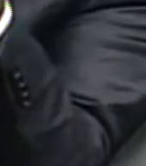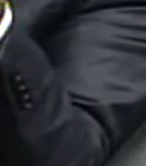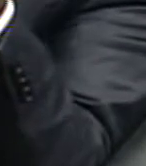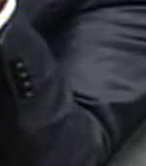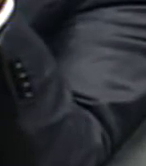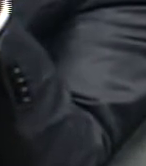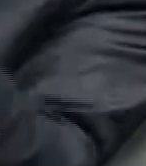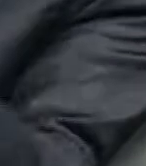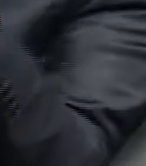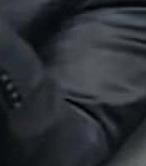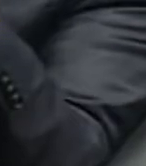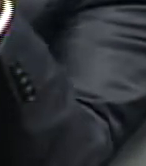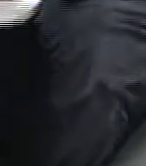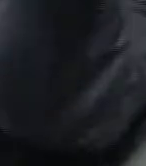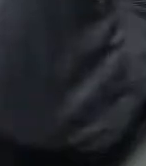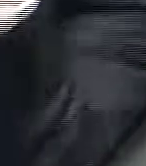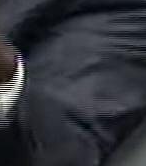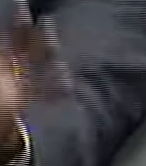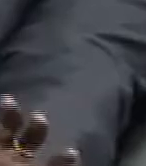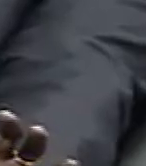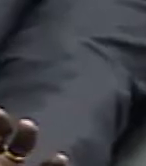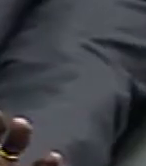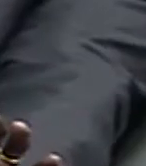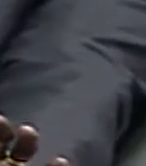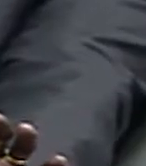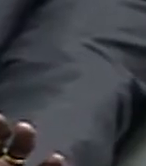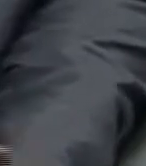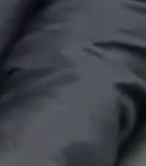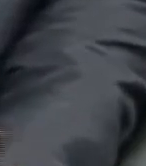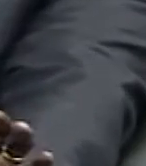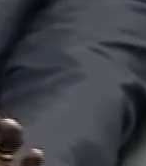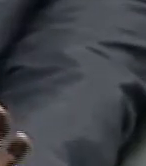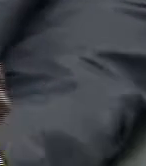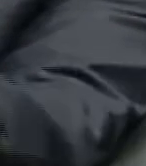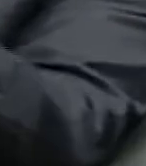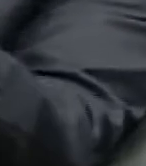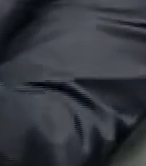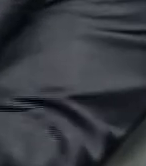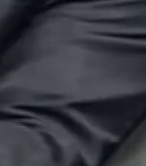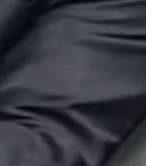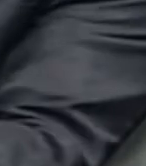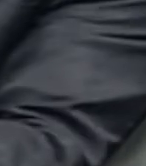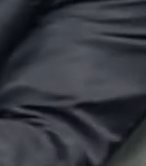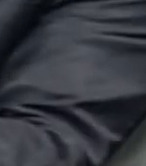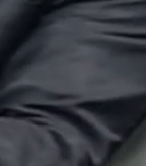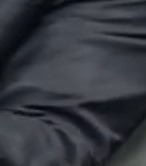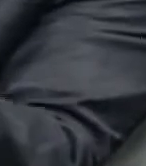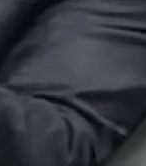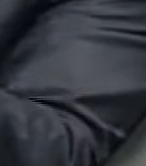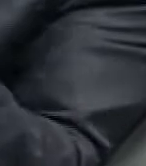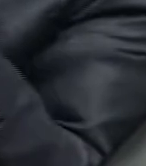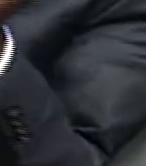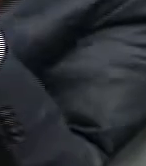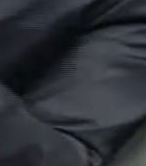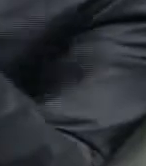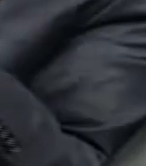a political reality, yes and no. On devolving more resources, 100%, correct. And maybe why they are not